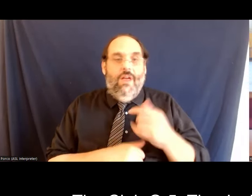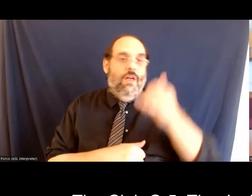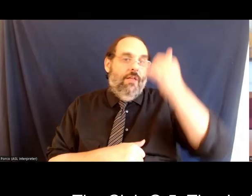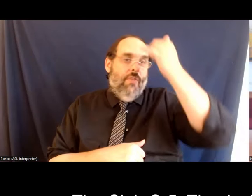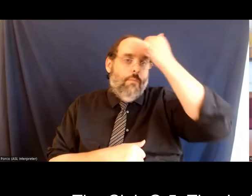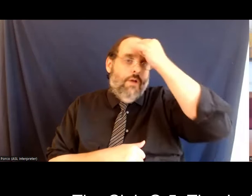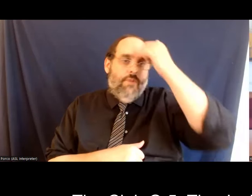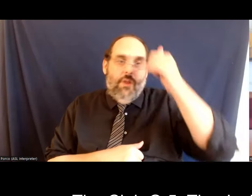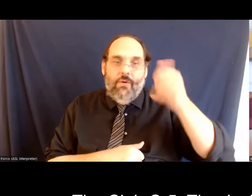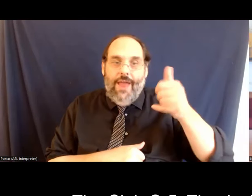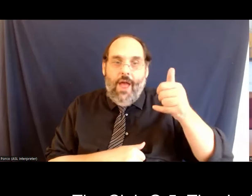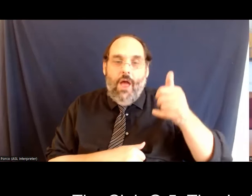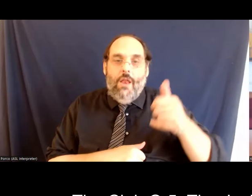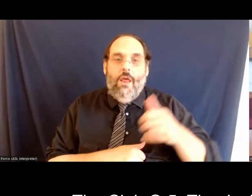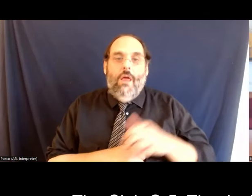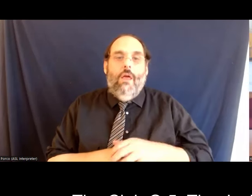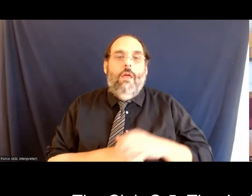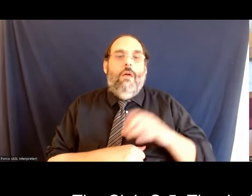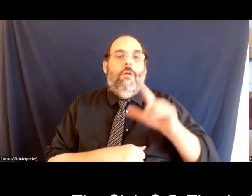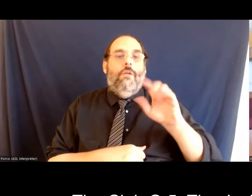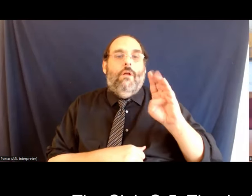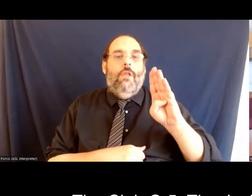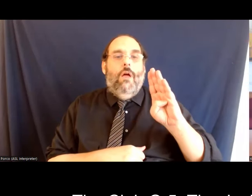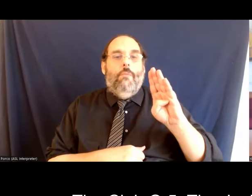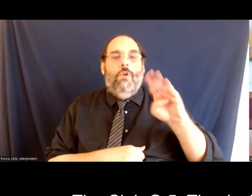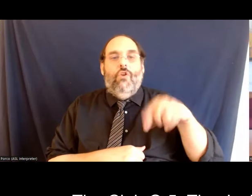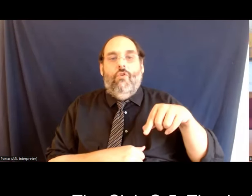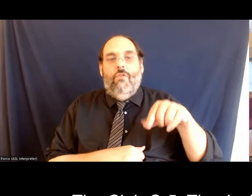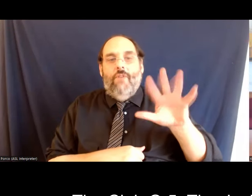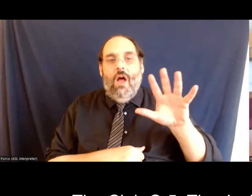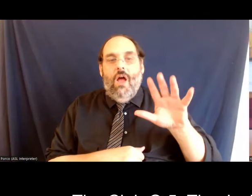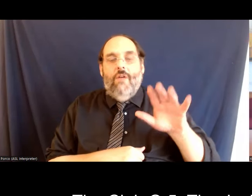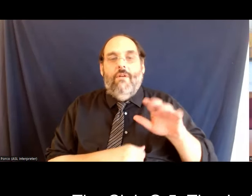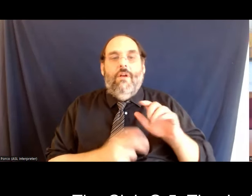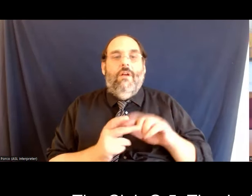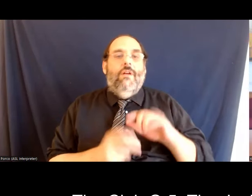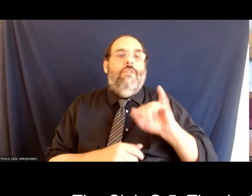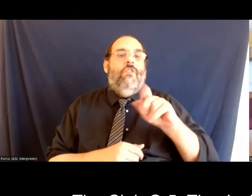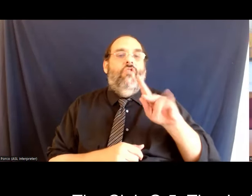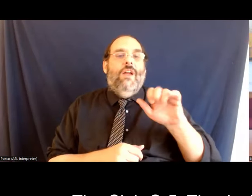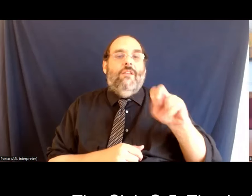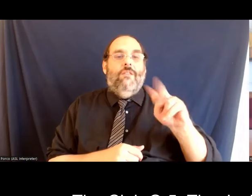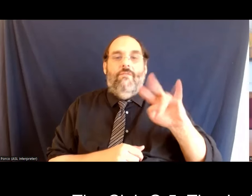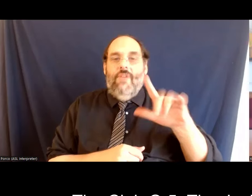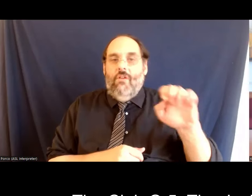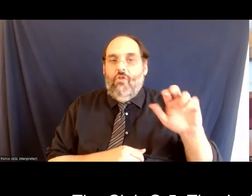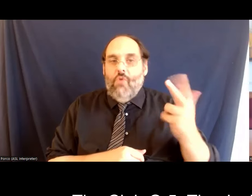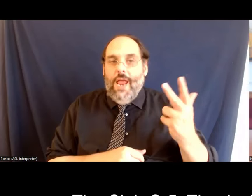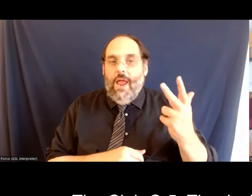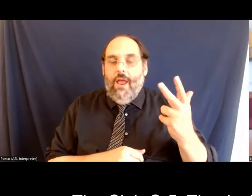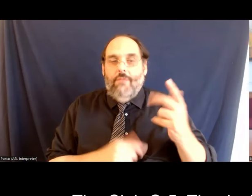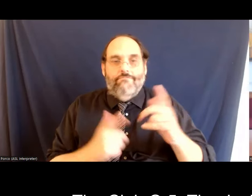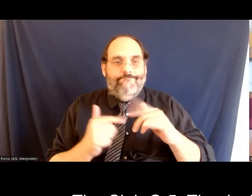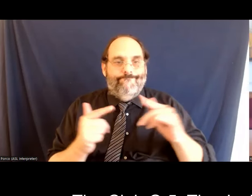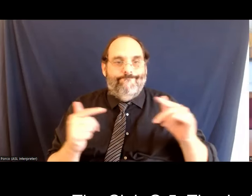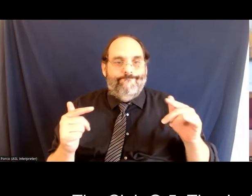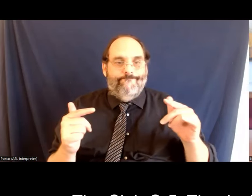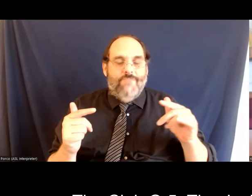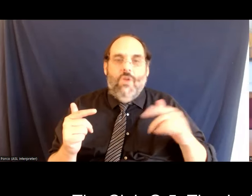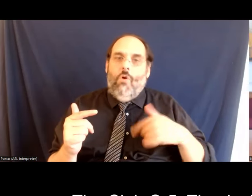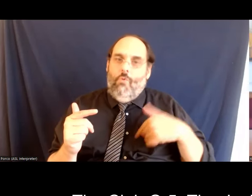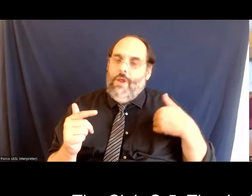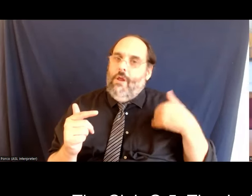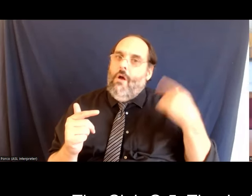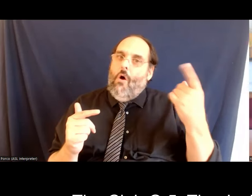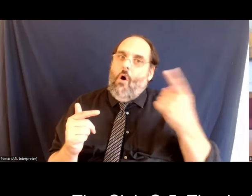10, the Club Q 5, the Jacksonville 3. We remain